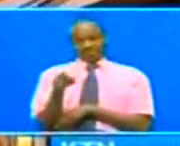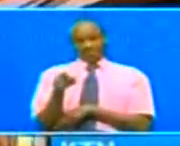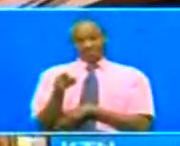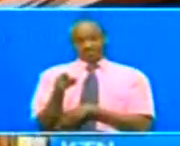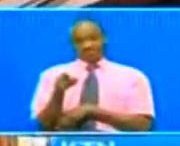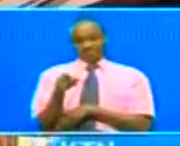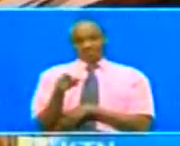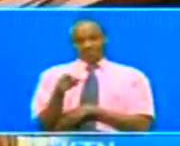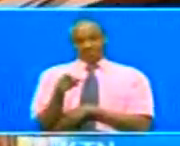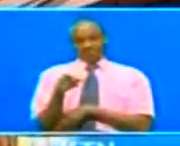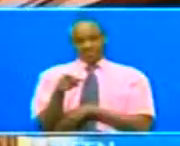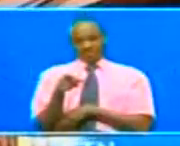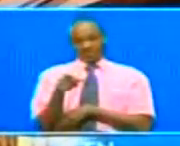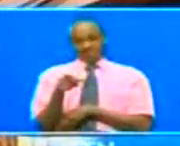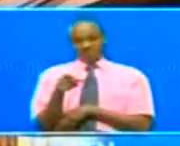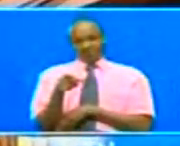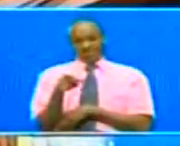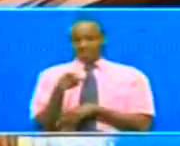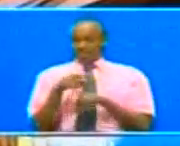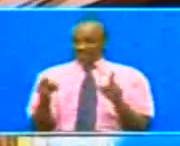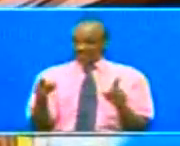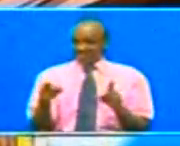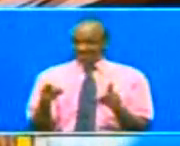But that the convent is already built,